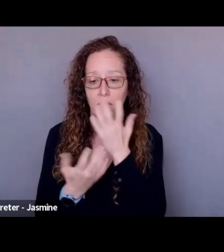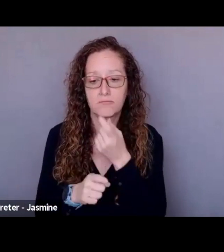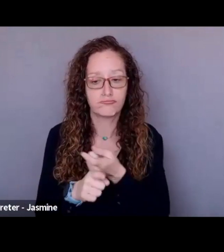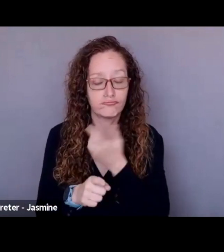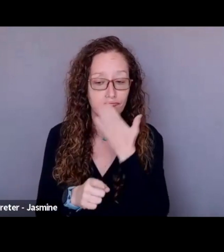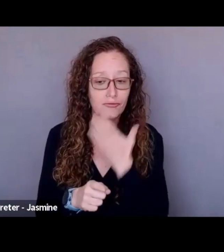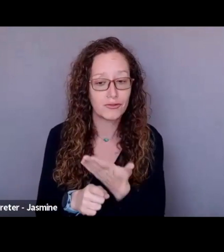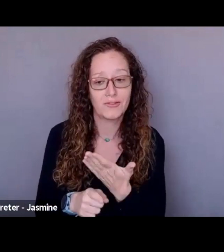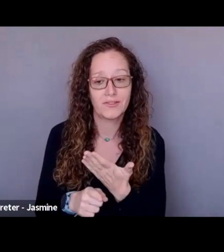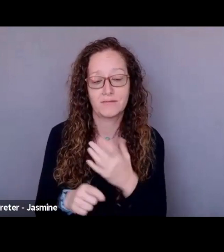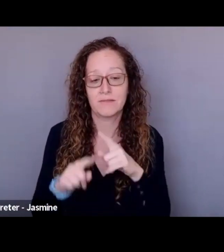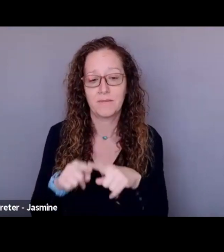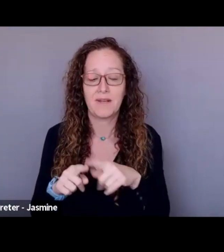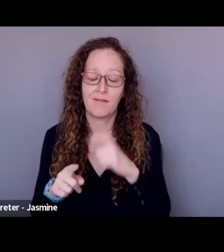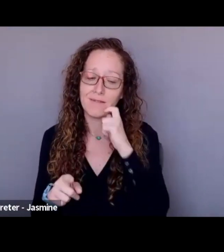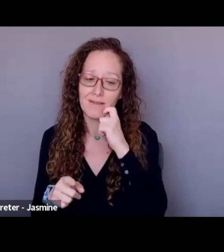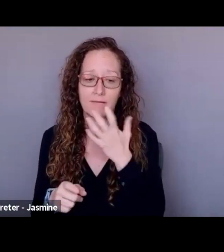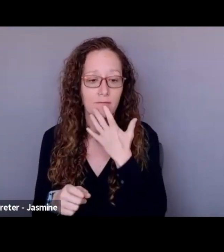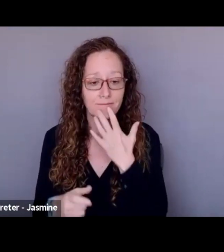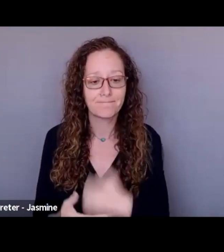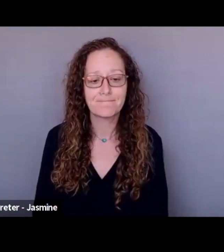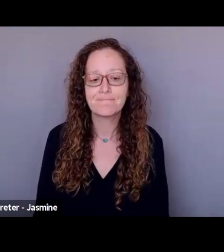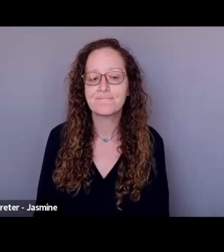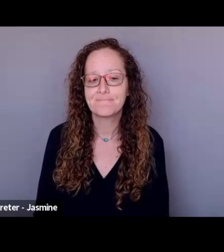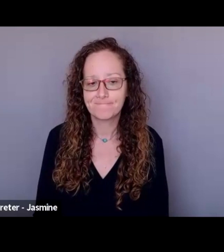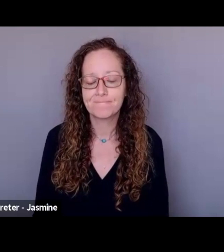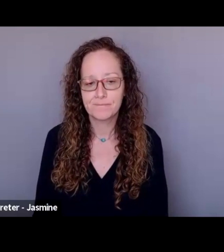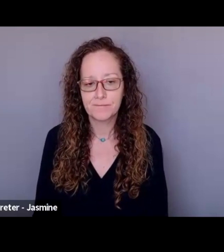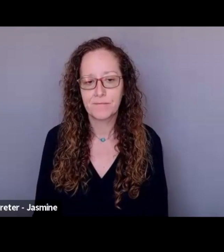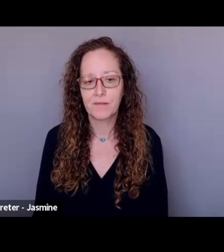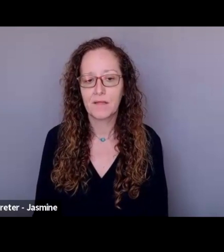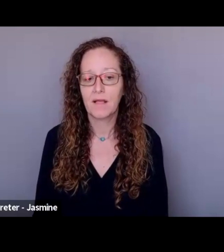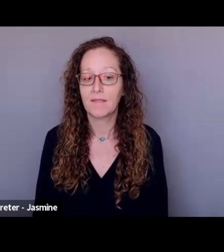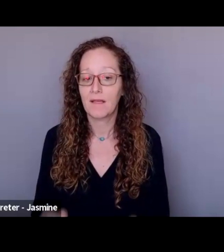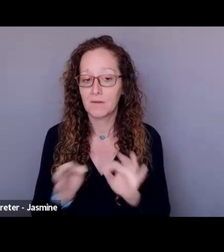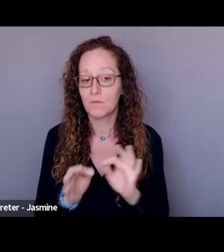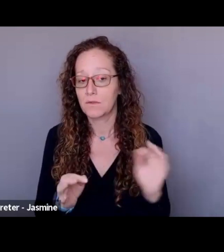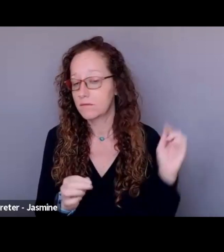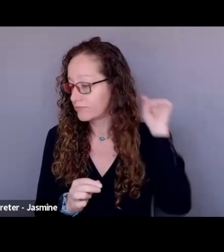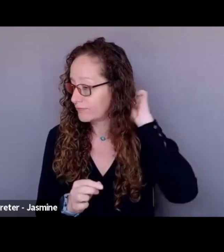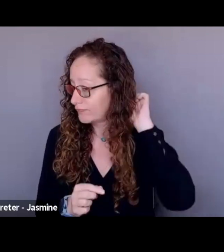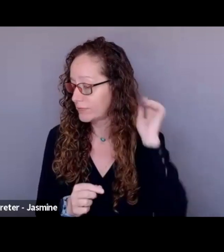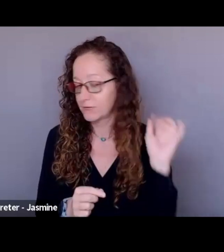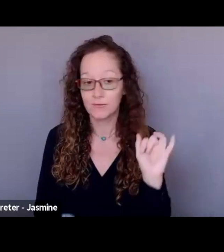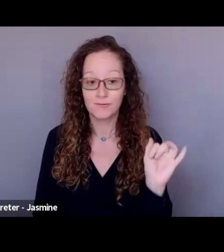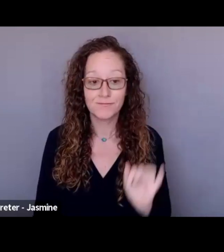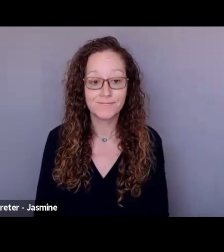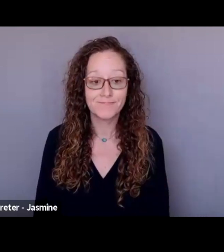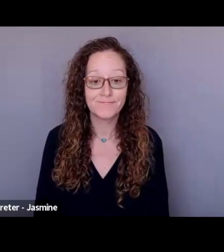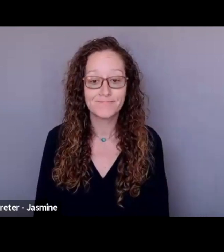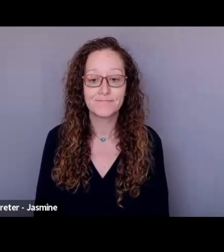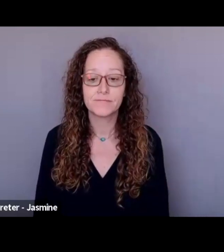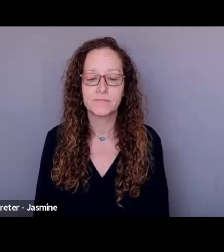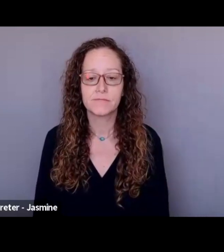on different skin tones. So that's a worthwhile thing to keep in mind as well.